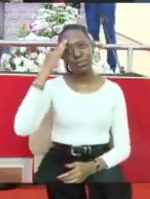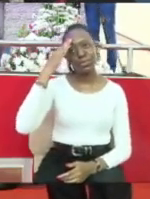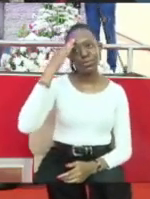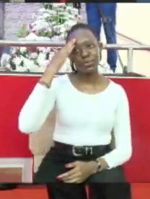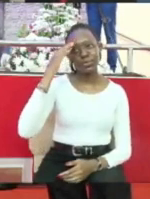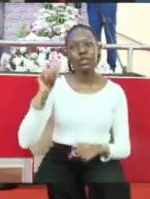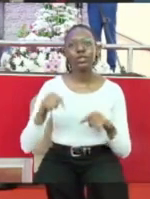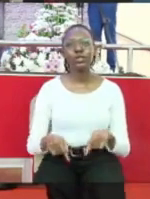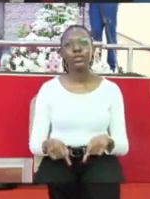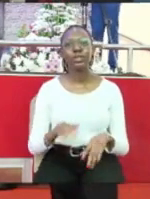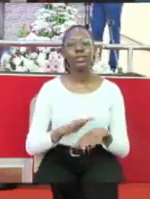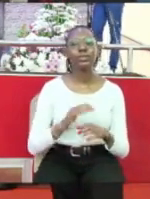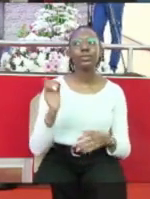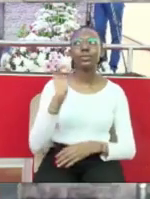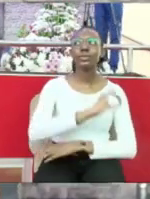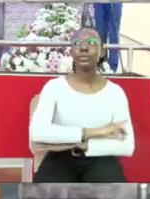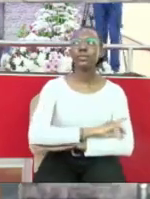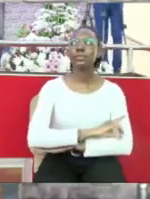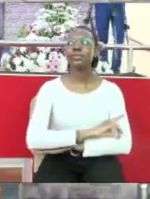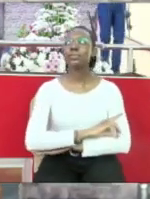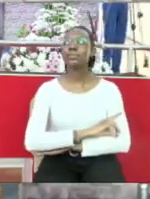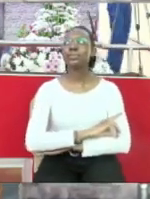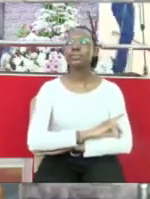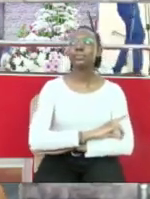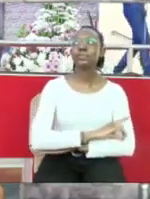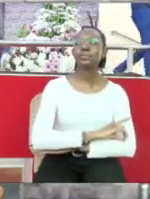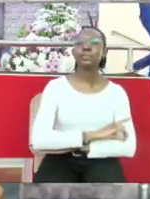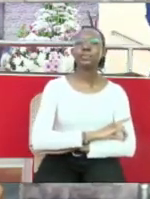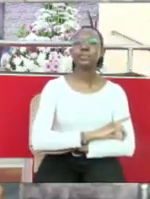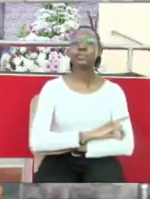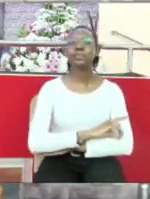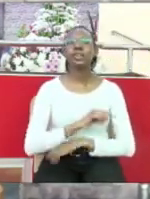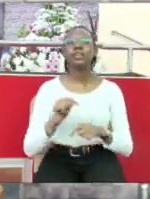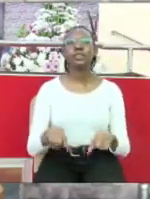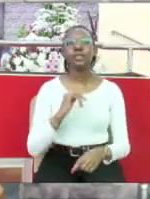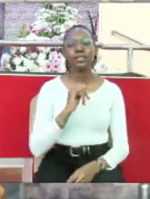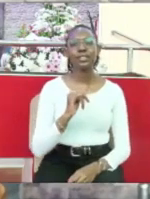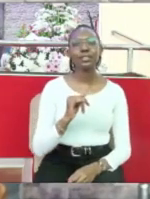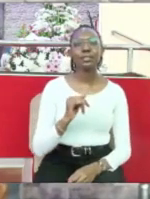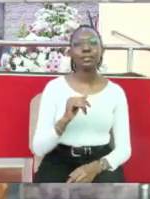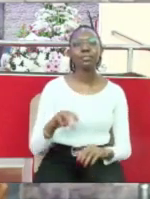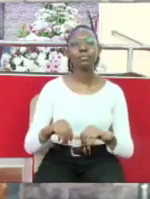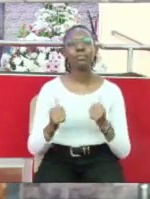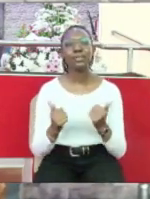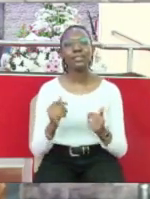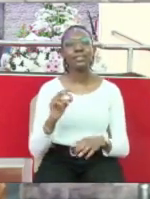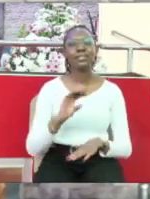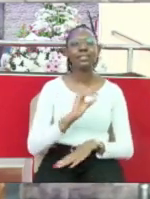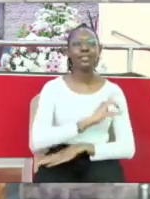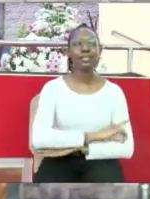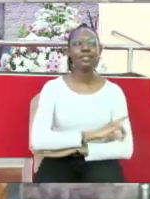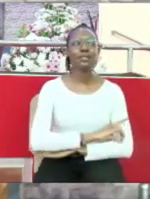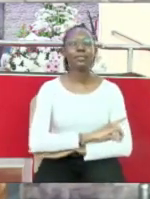day. Ni siku nzuri. Actually, kwa kweli, is one of the best days. Ni siku ambayo ni bora, moja wapo siku bora zaidi. It is called the